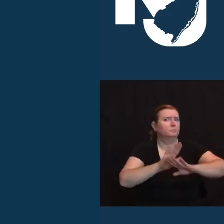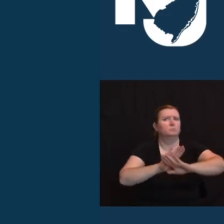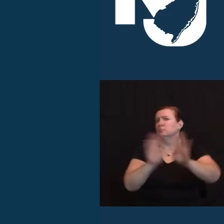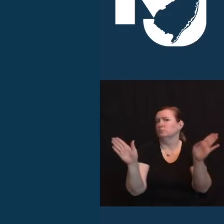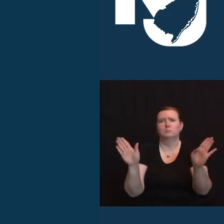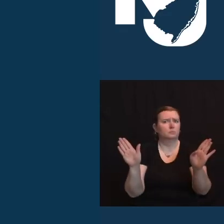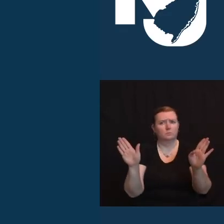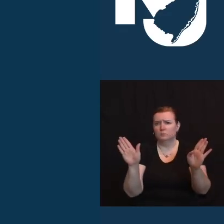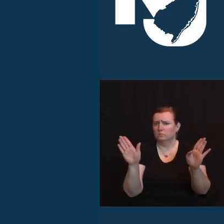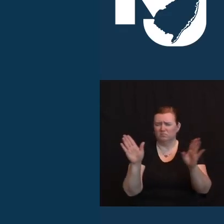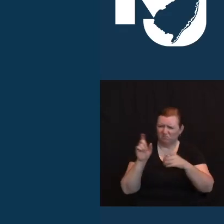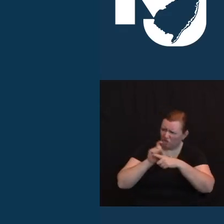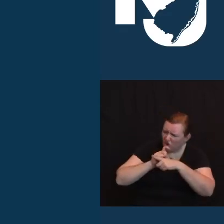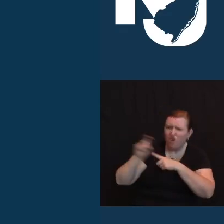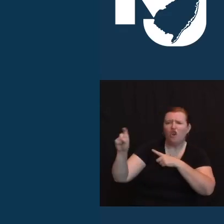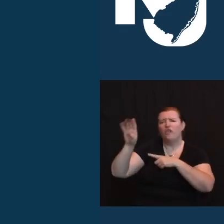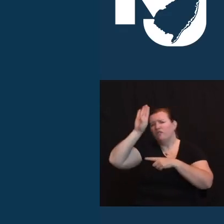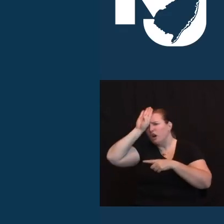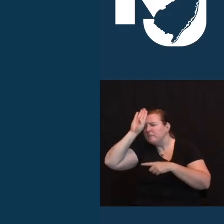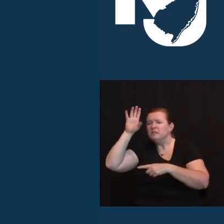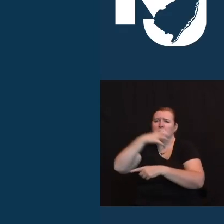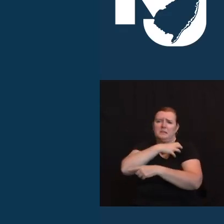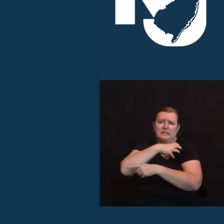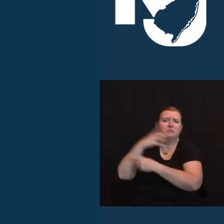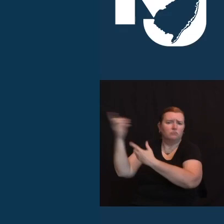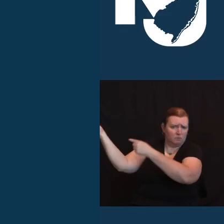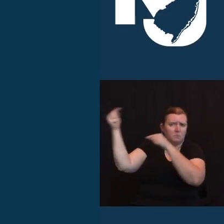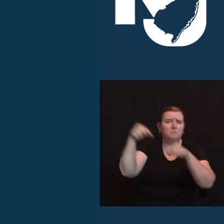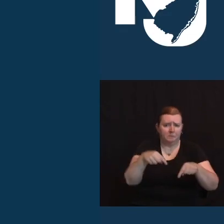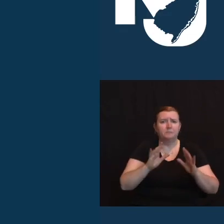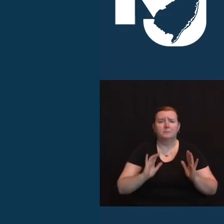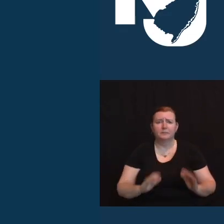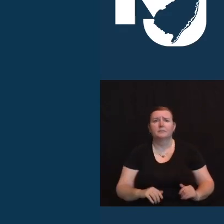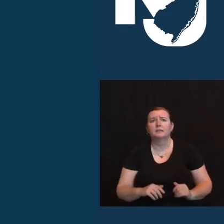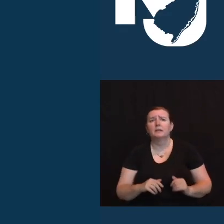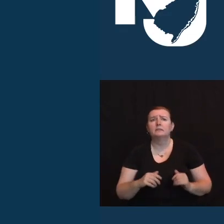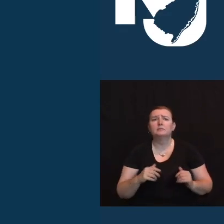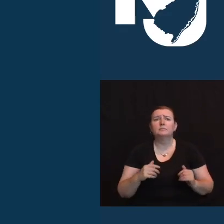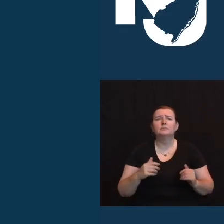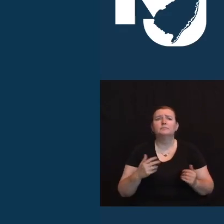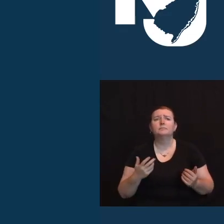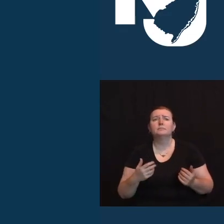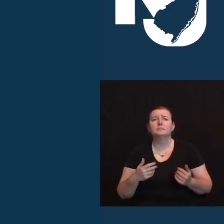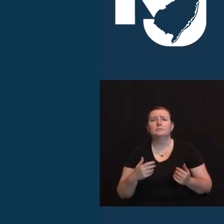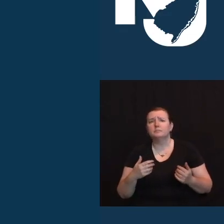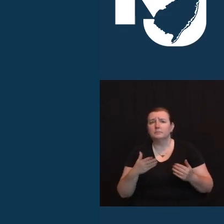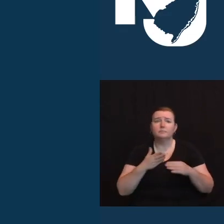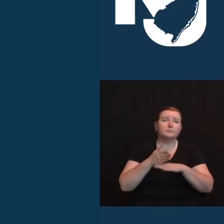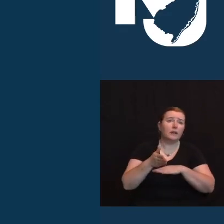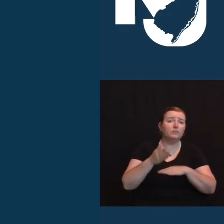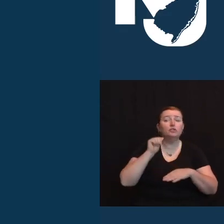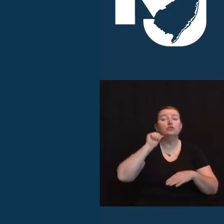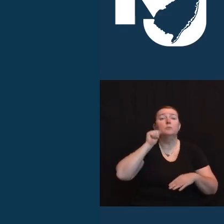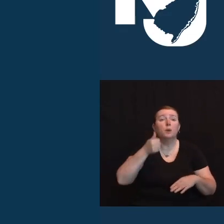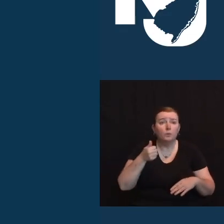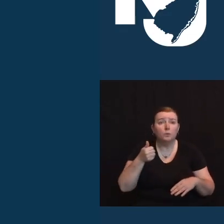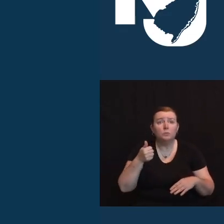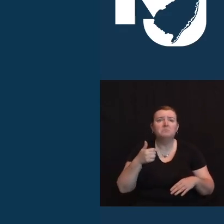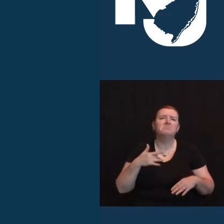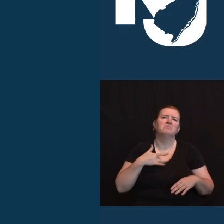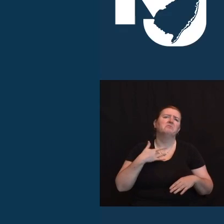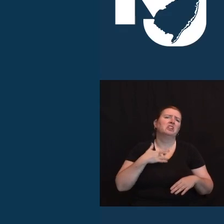should be away from us, and the coming days will help us dry out after tomorrow. But again, for tomorrow, plan to just stay in